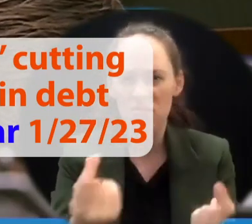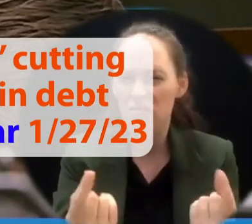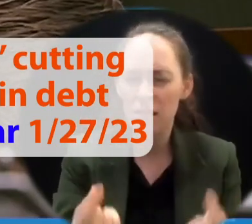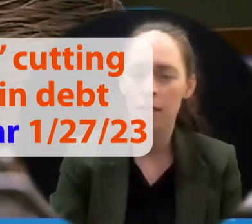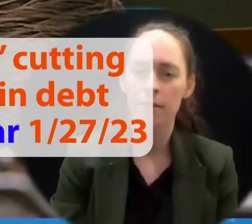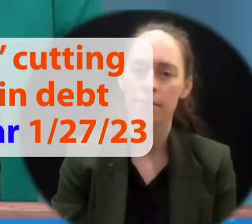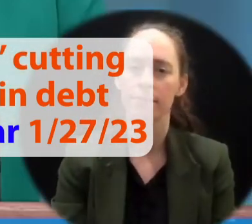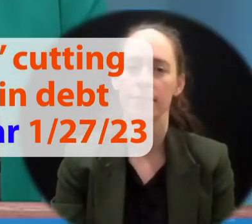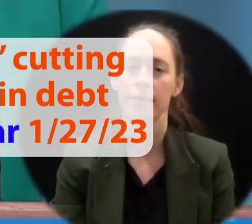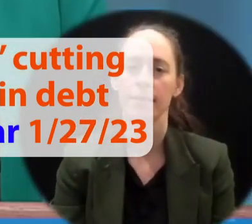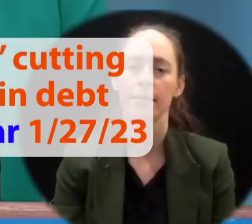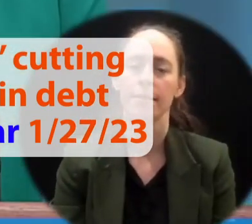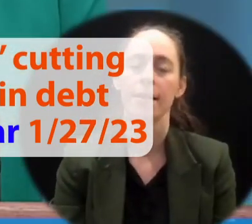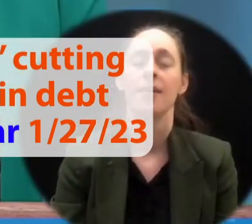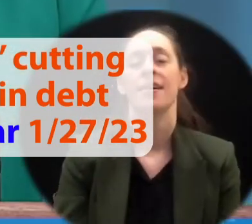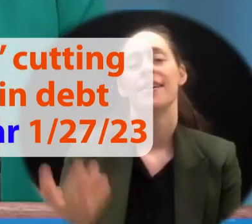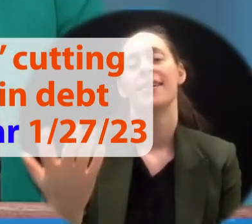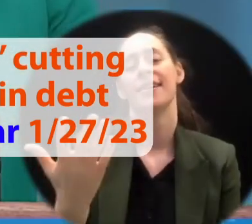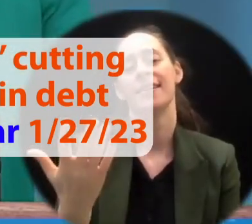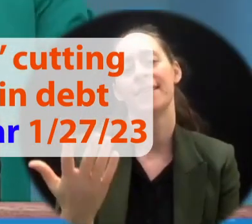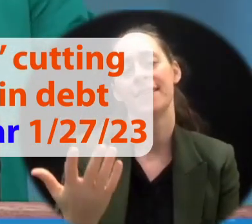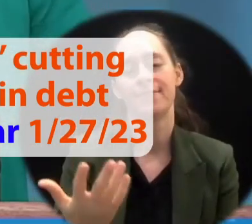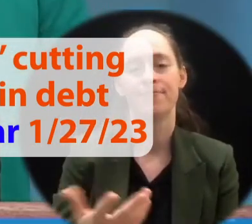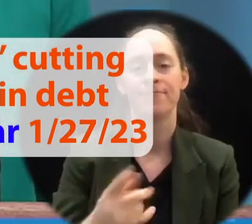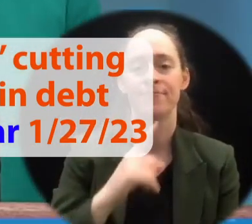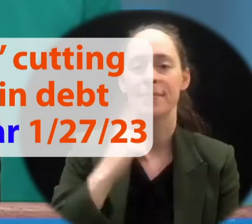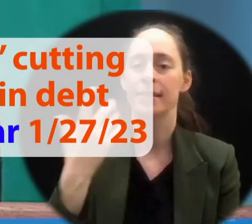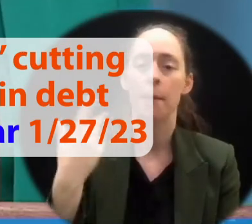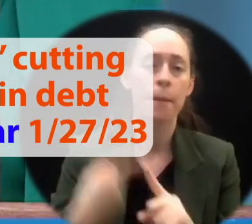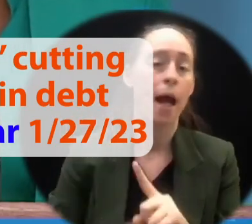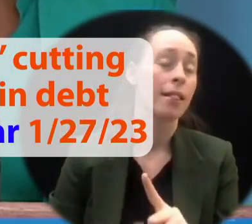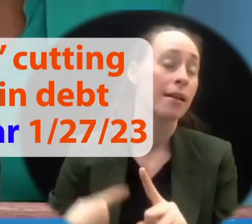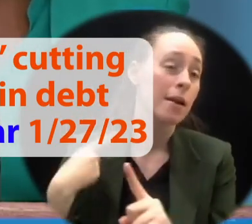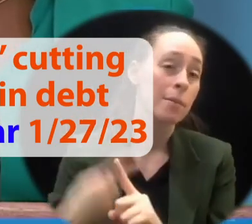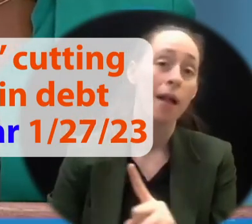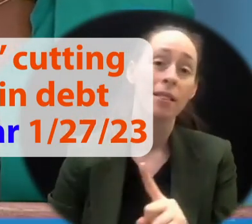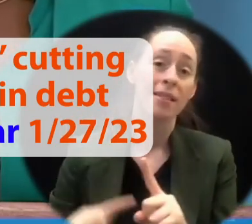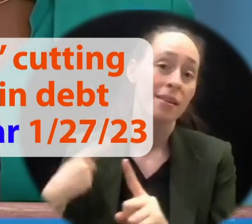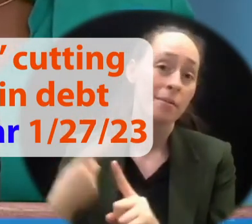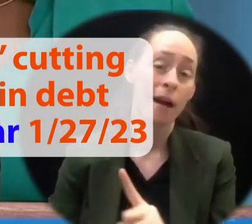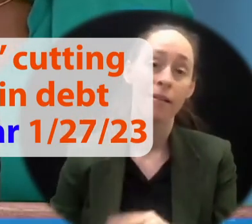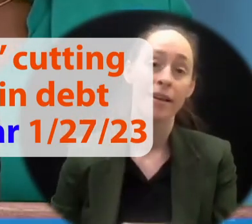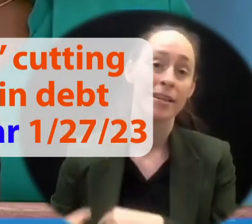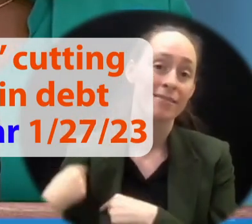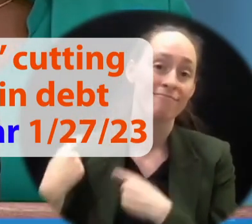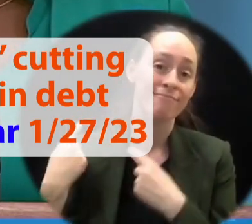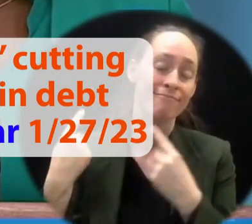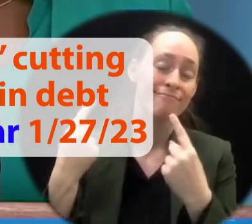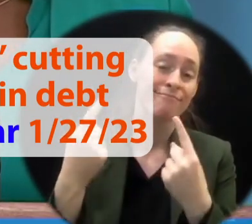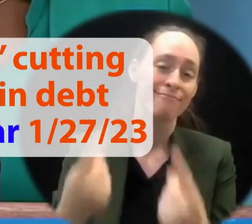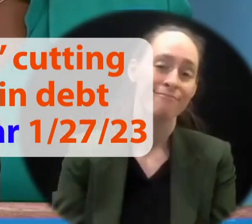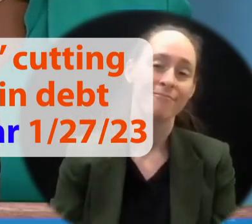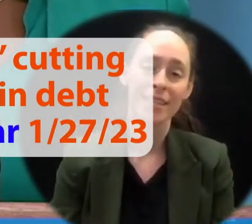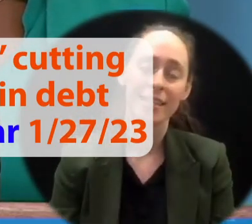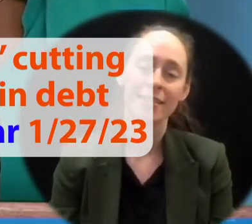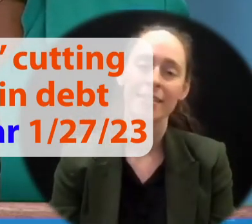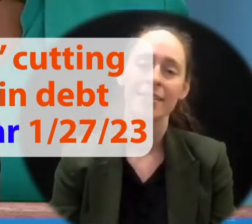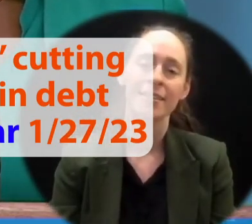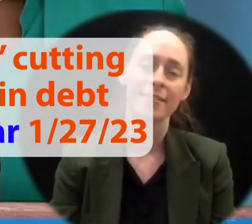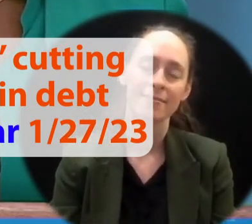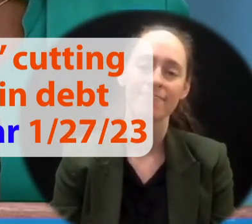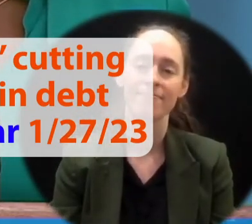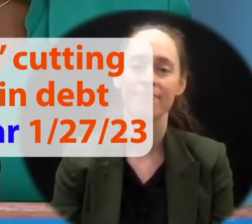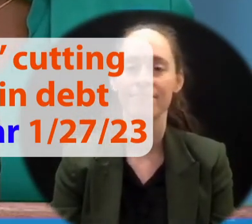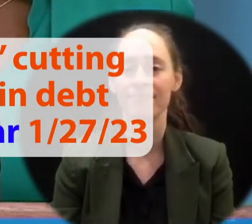saying there? Well, look, for months and months and months now, and many of you have reported this, they have